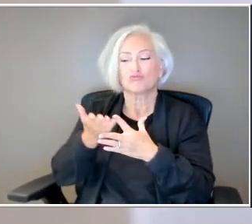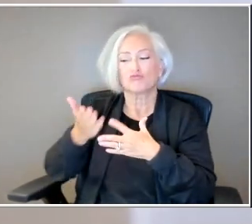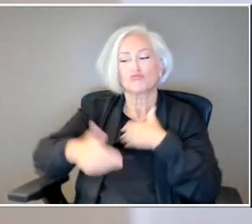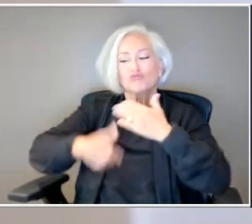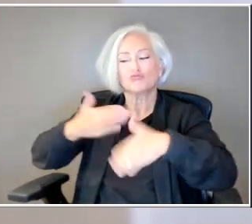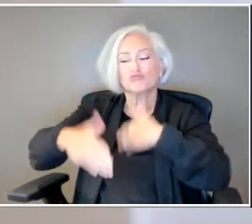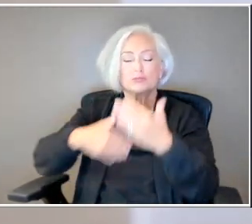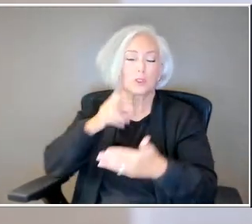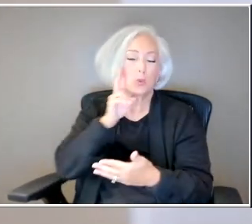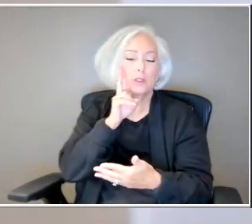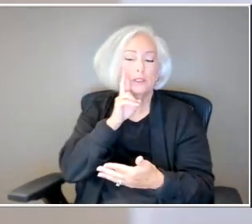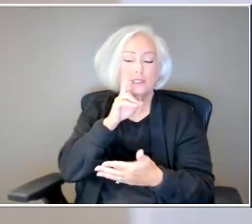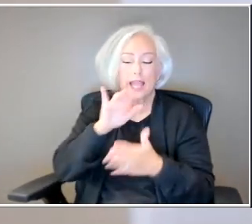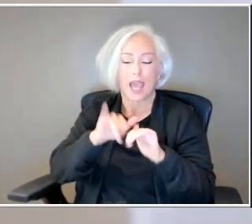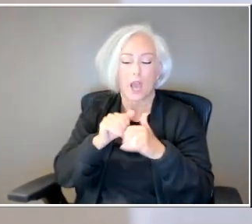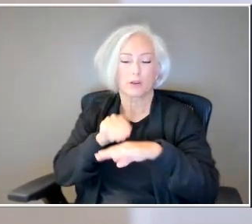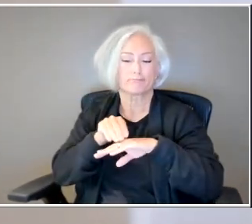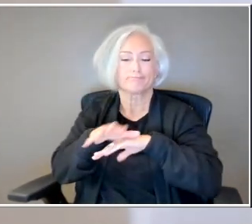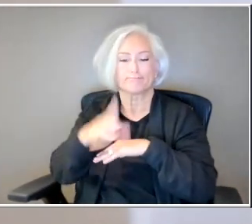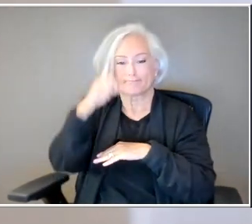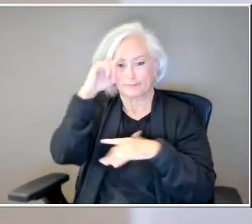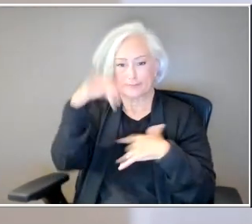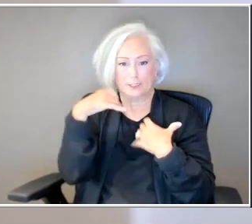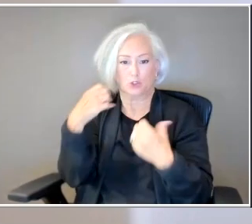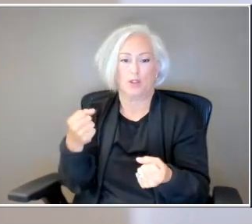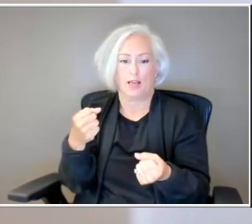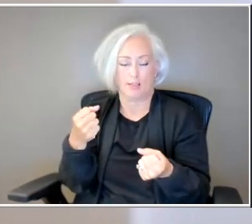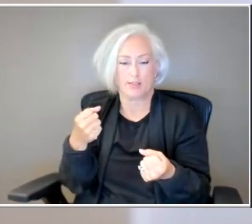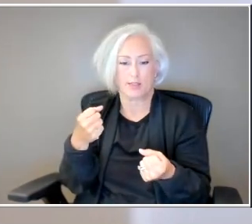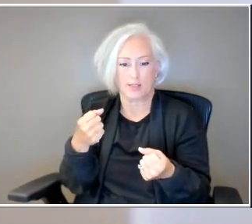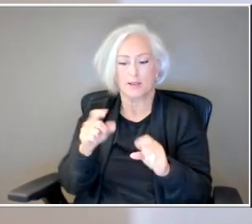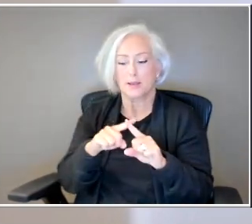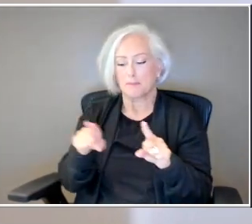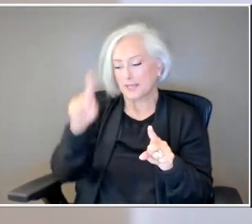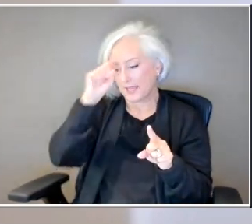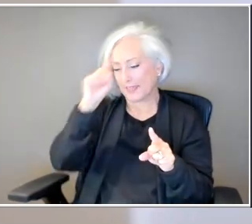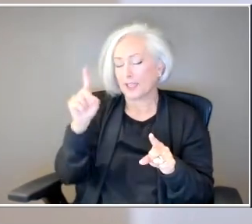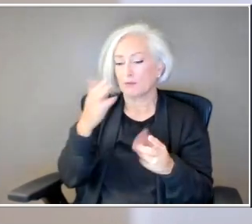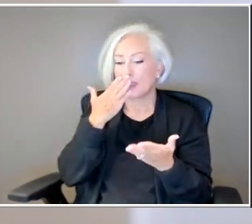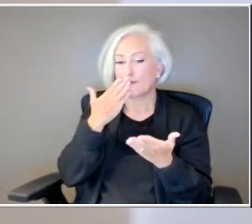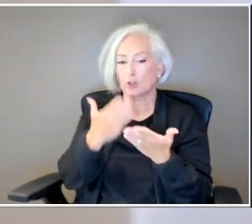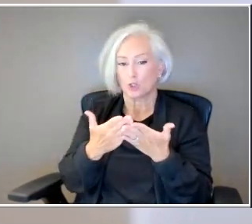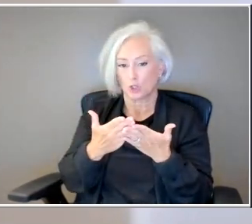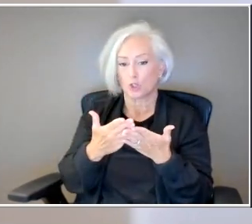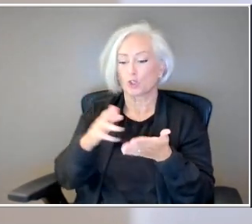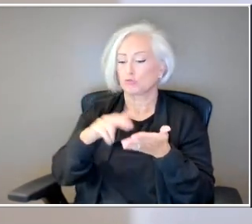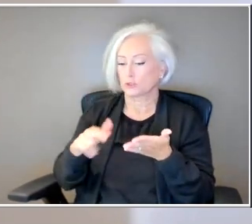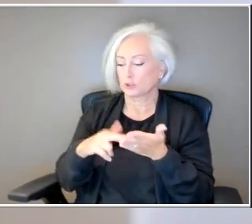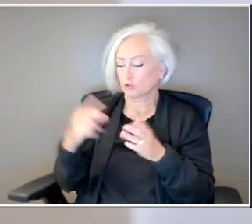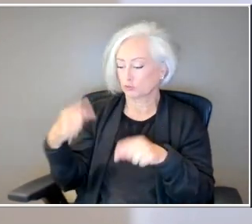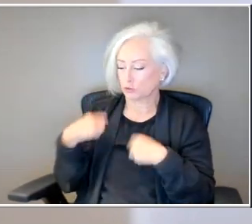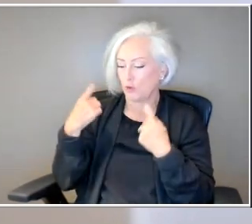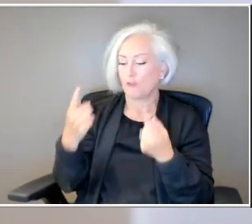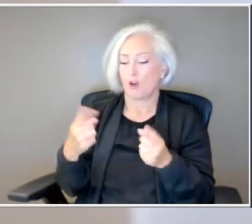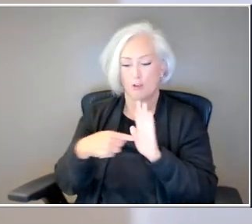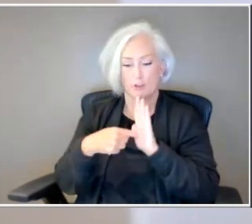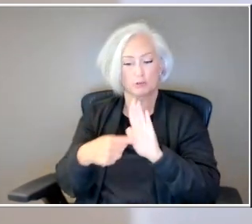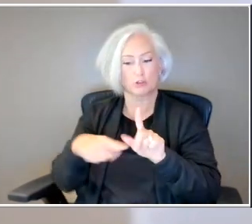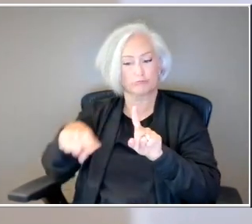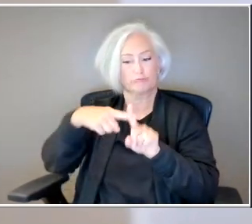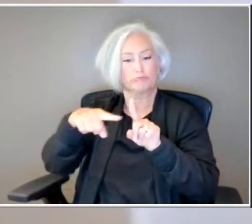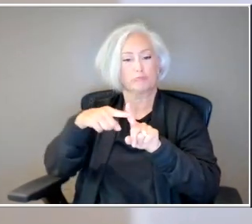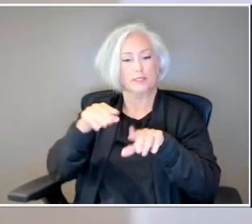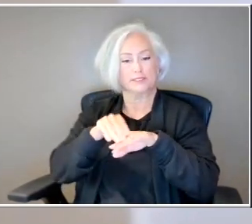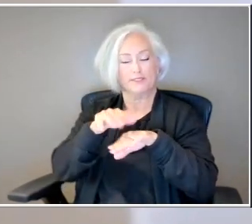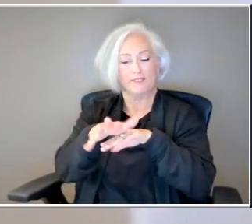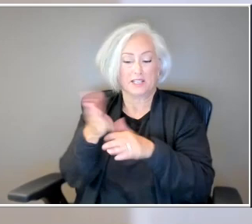out in the mental health field in general, but I do think that there is some promising research and some signs that might be